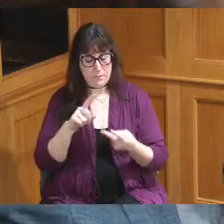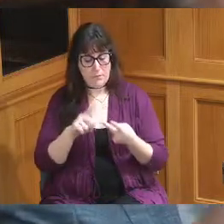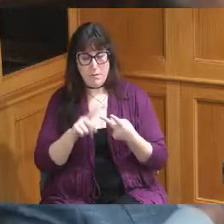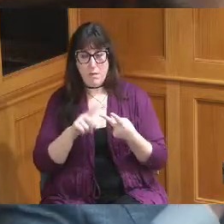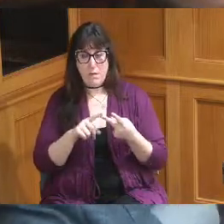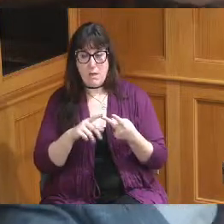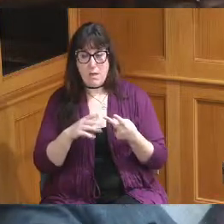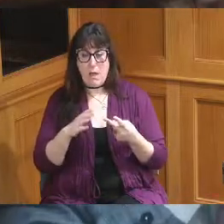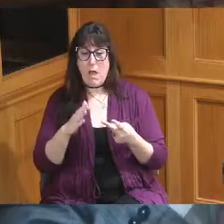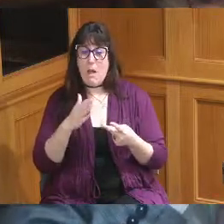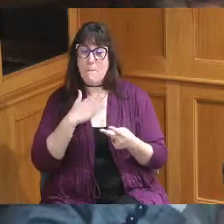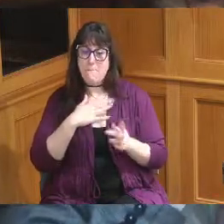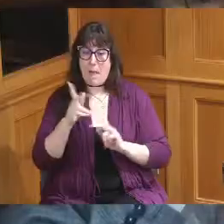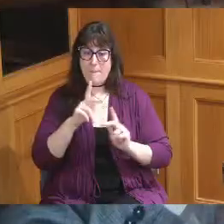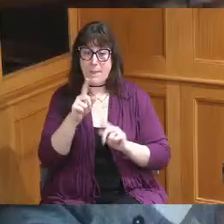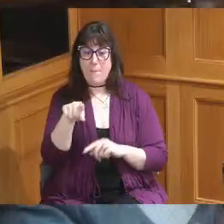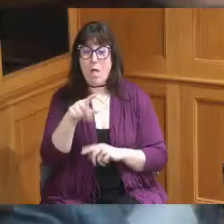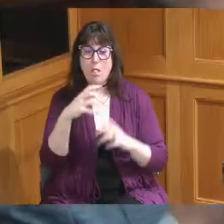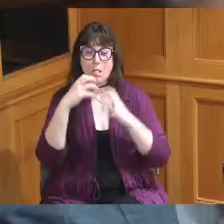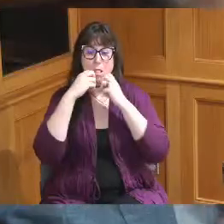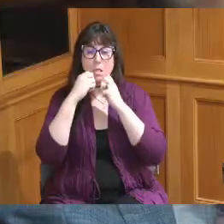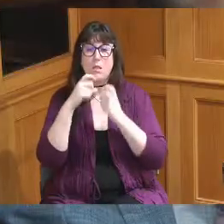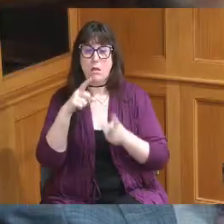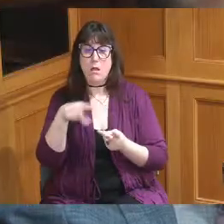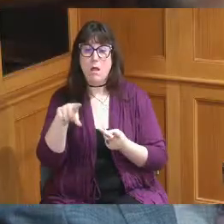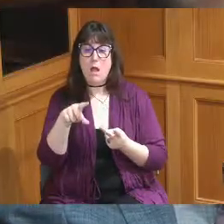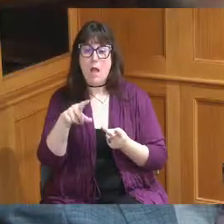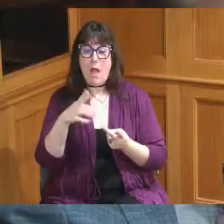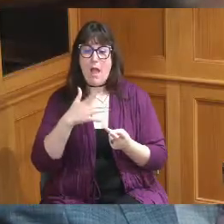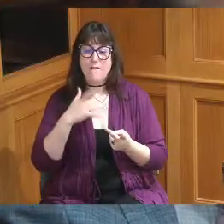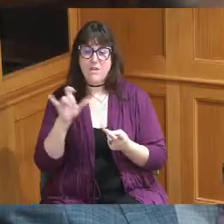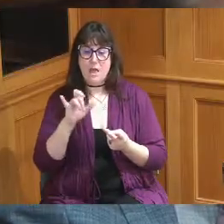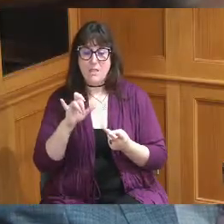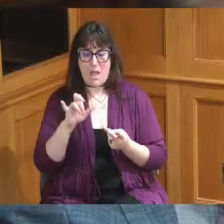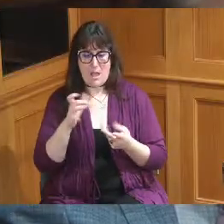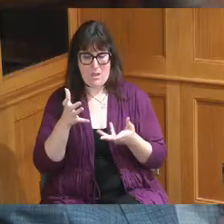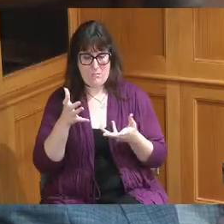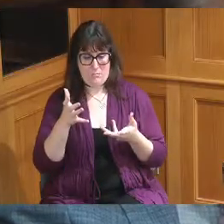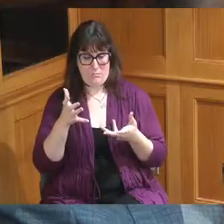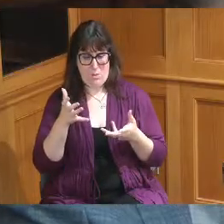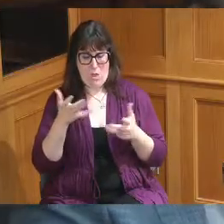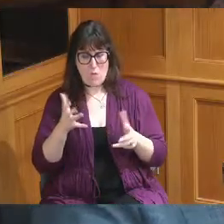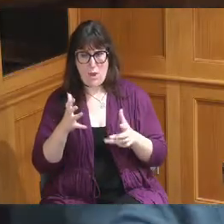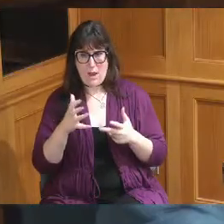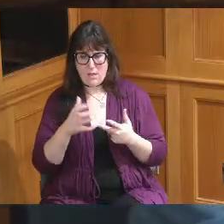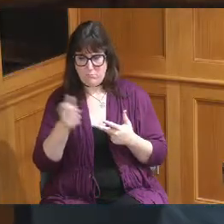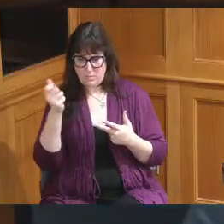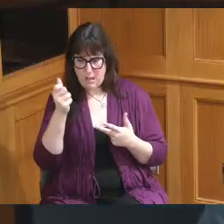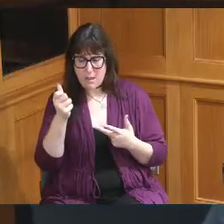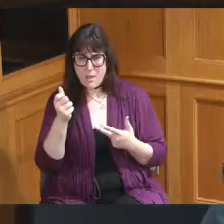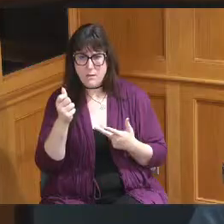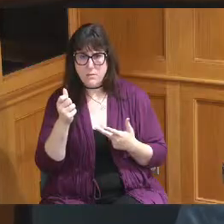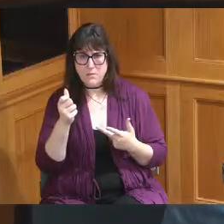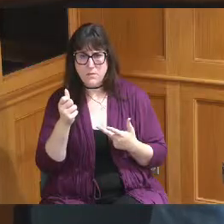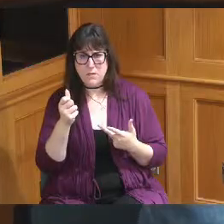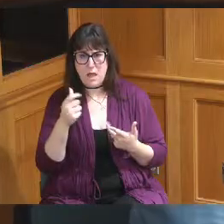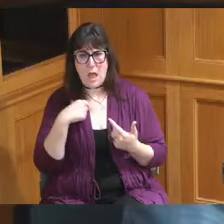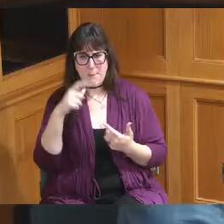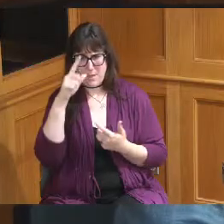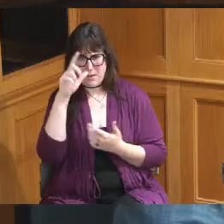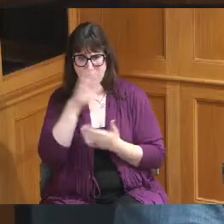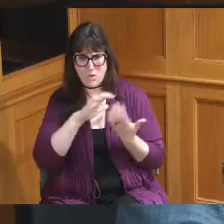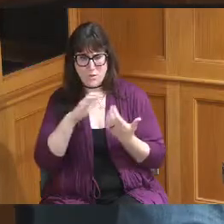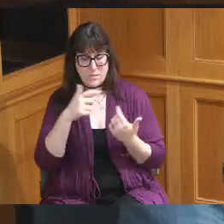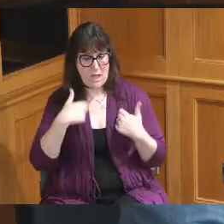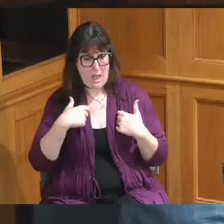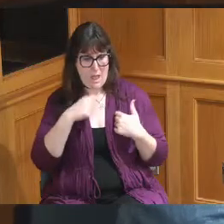that voted for me, it has been taken away from me because already, and I don't know who sent it out, I'm very confused. I haven't voted,